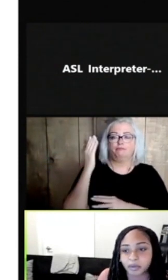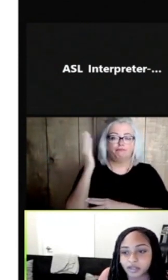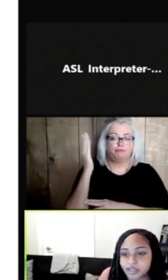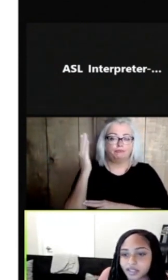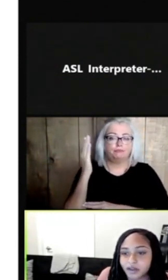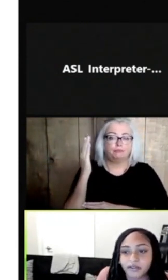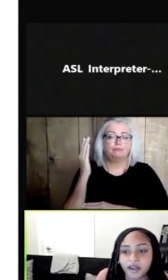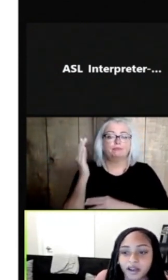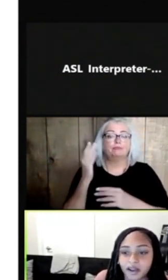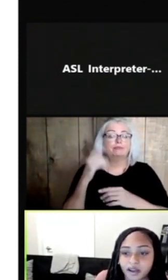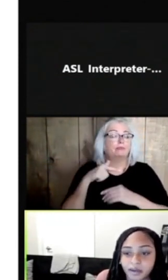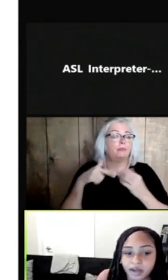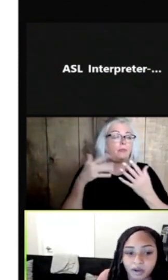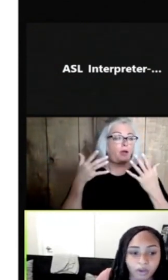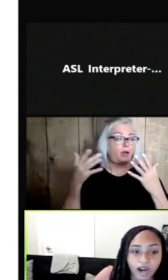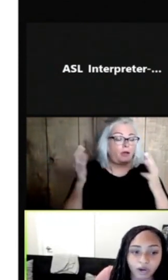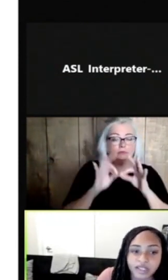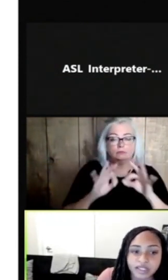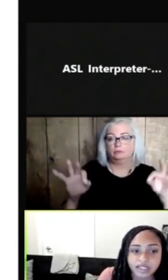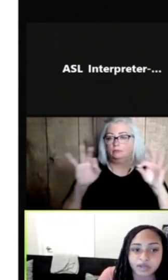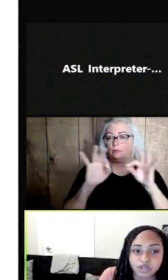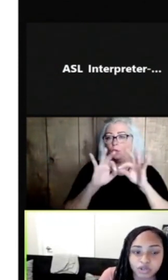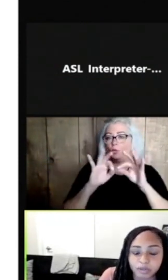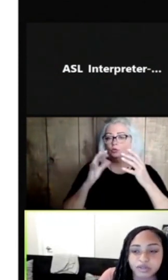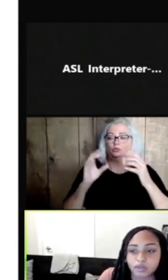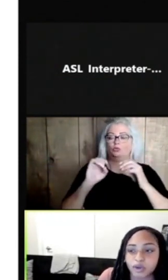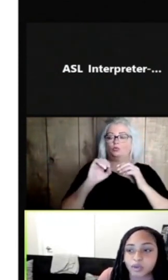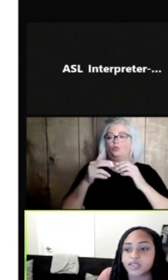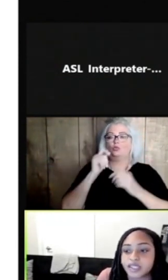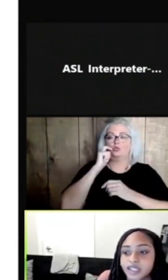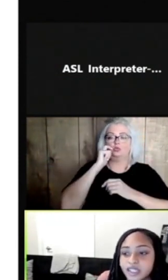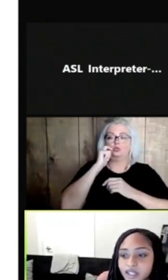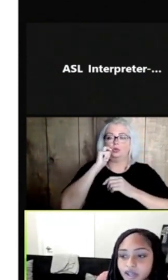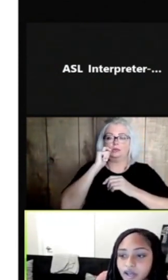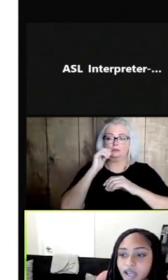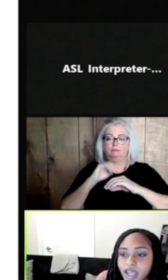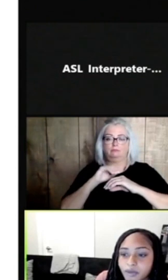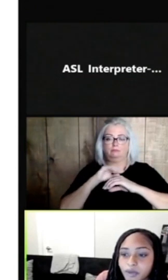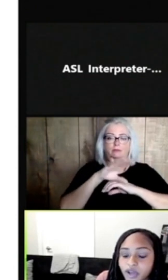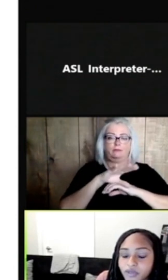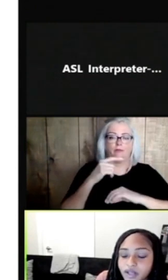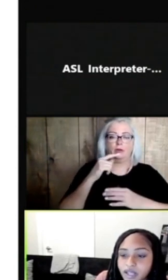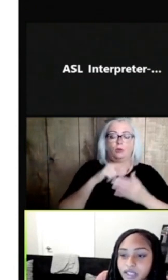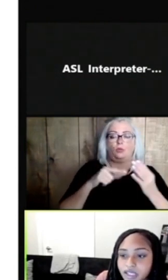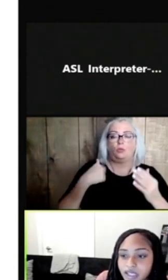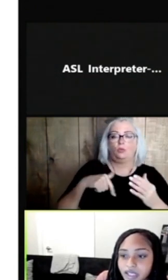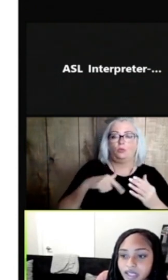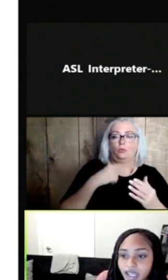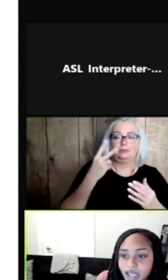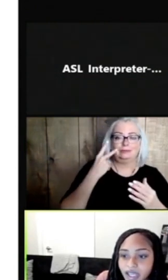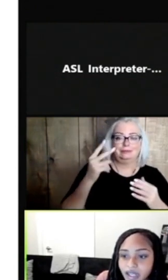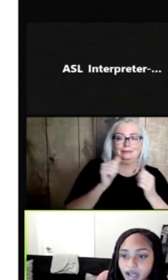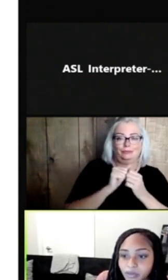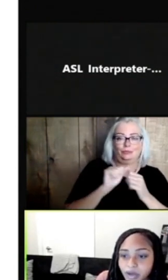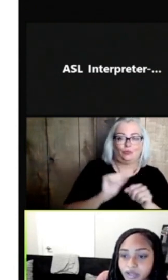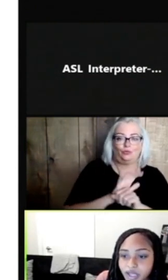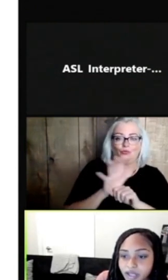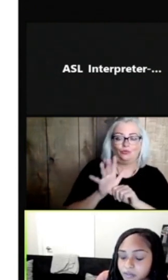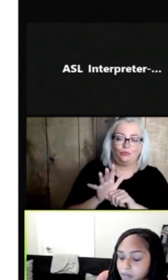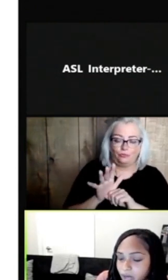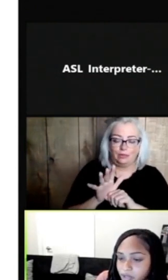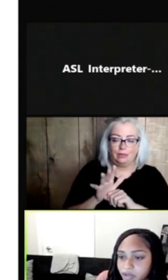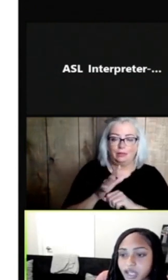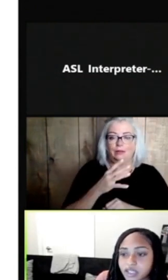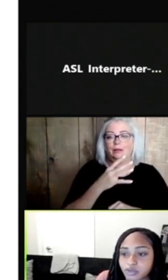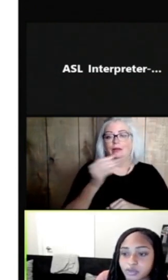the importance of, or how racism attributes to what we see here with COVID-19 and race